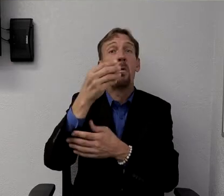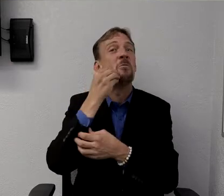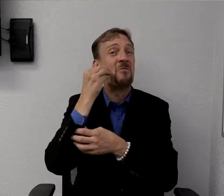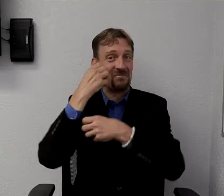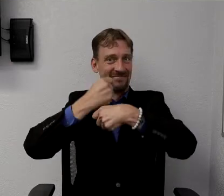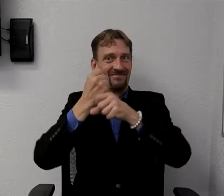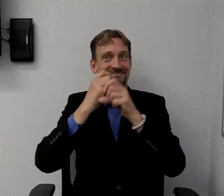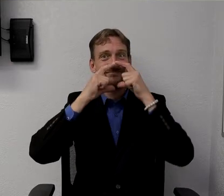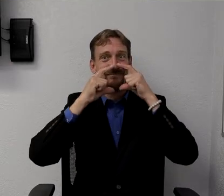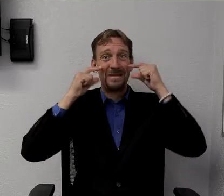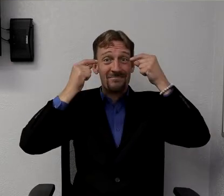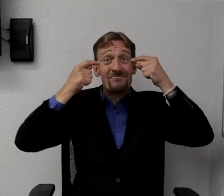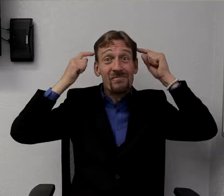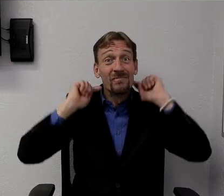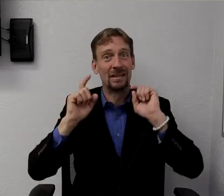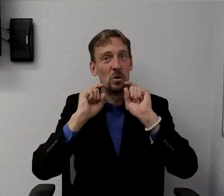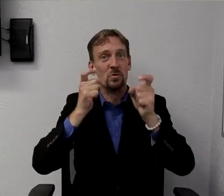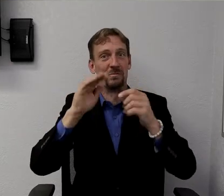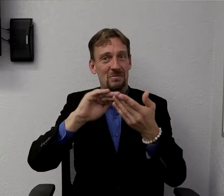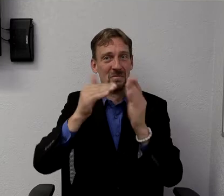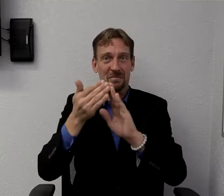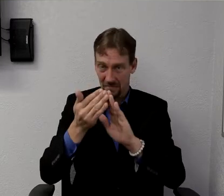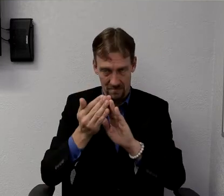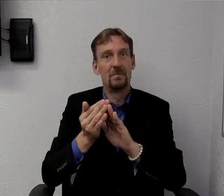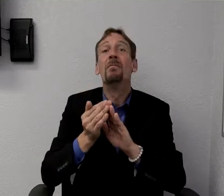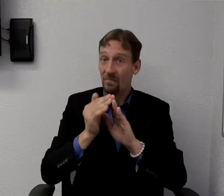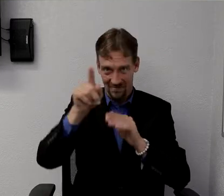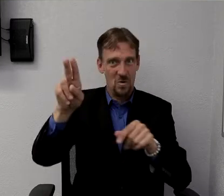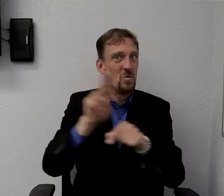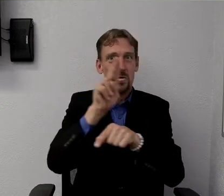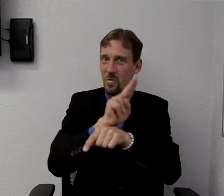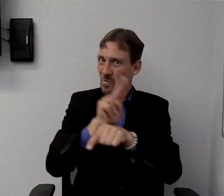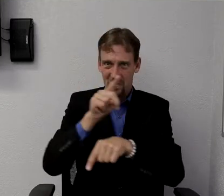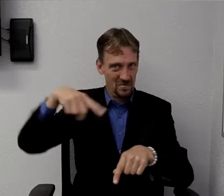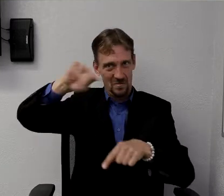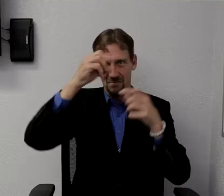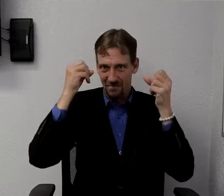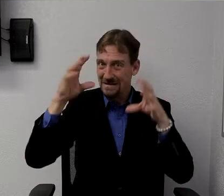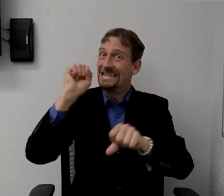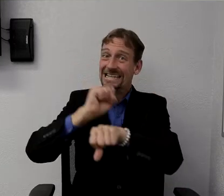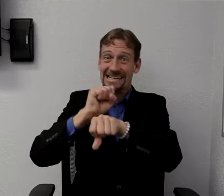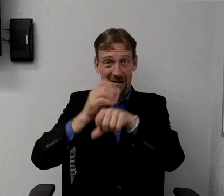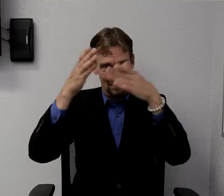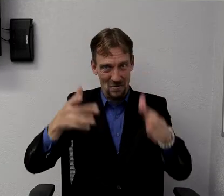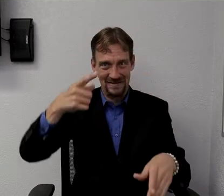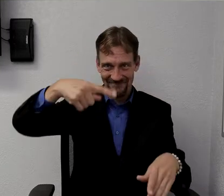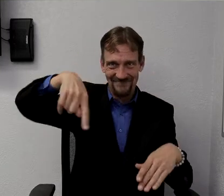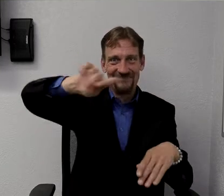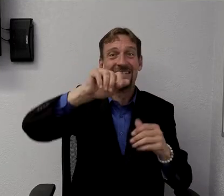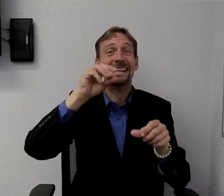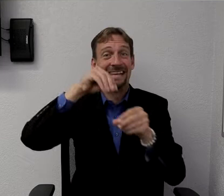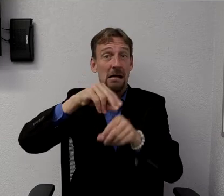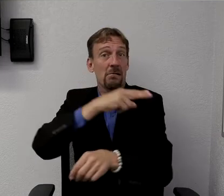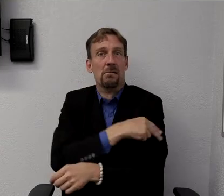community. Those are being worn by many of our employees throughout the hospital. I'll just commend you